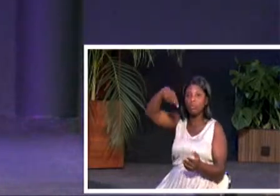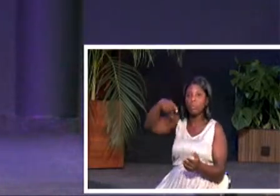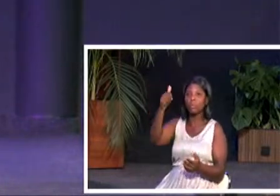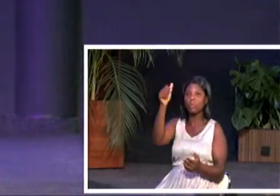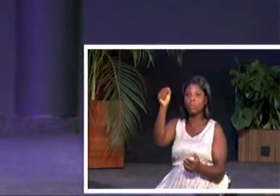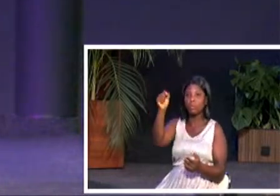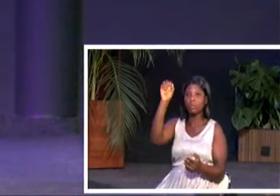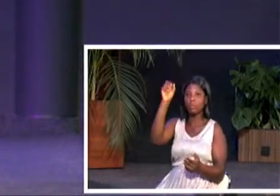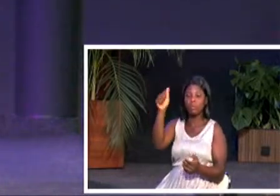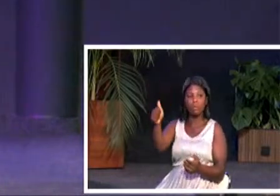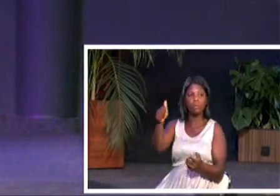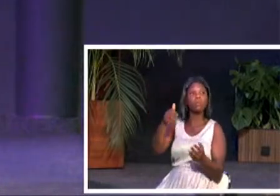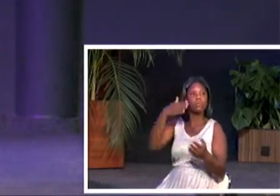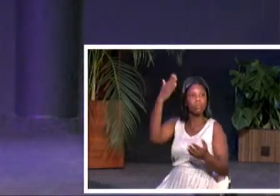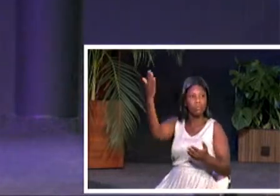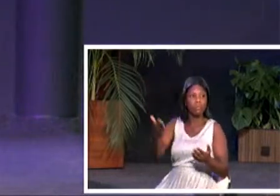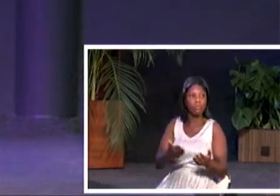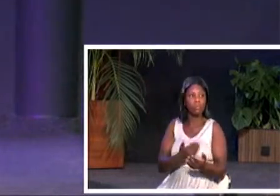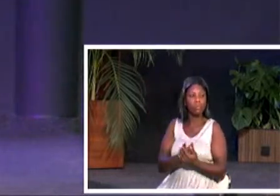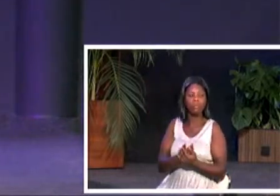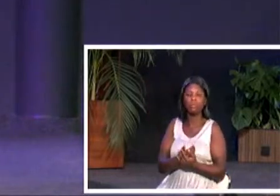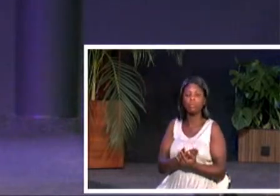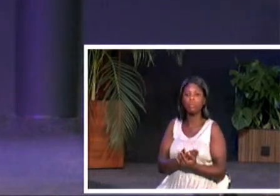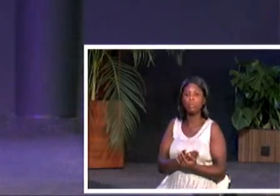applause for UPSA.